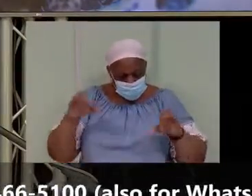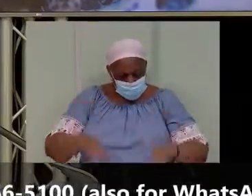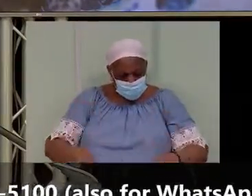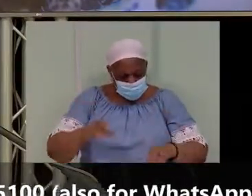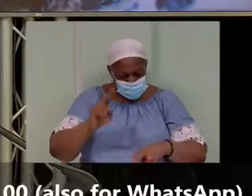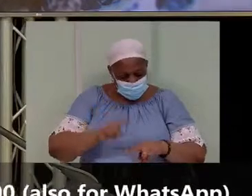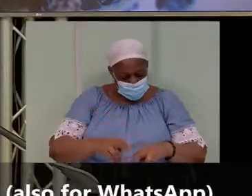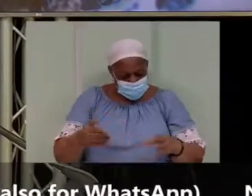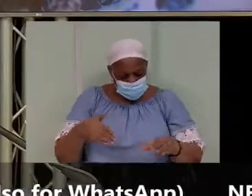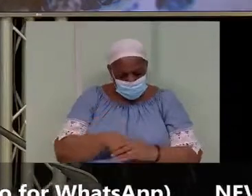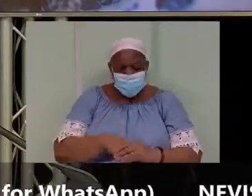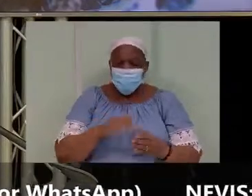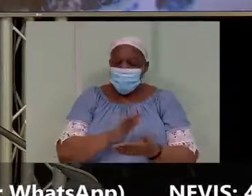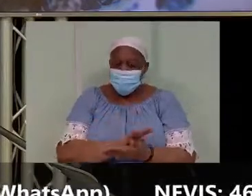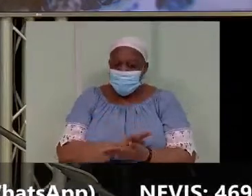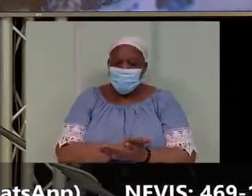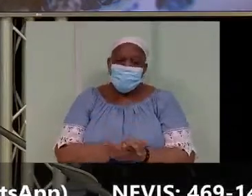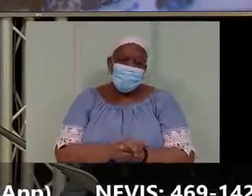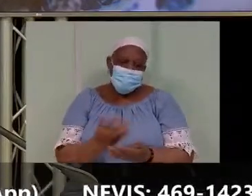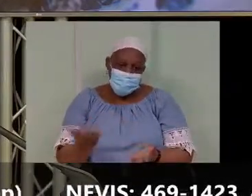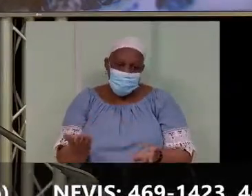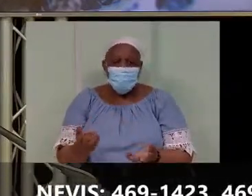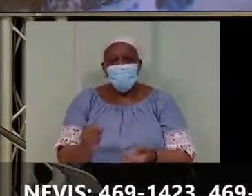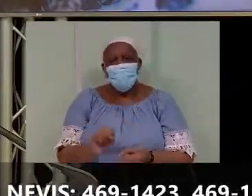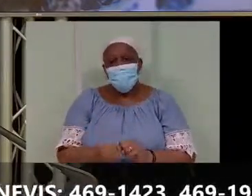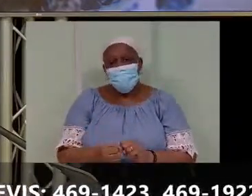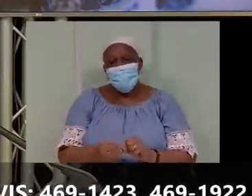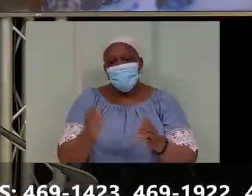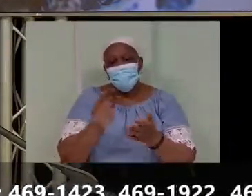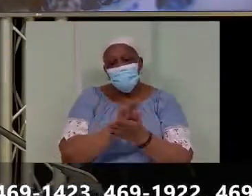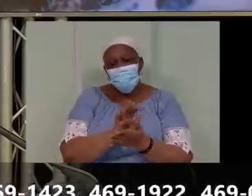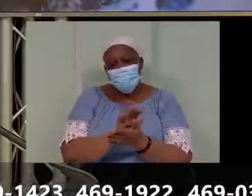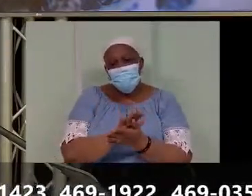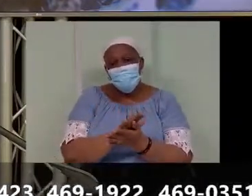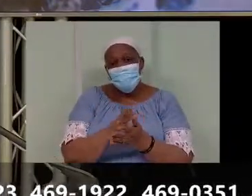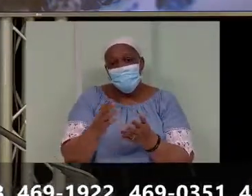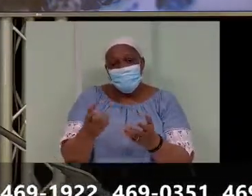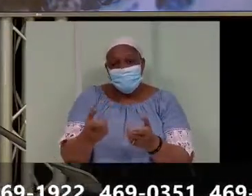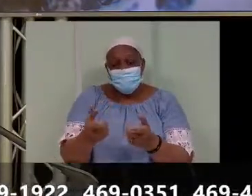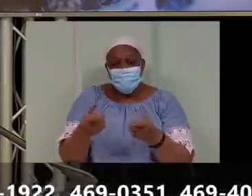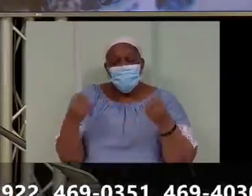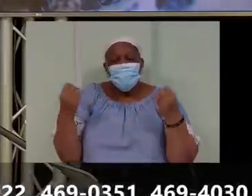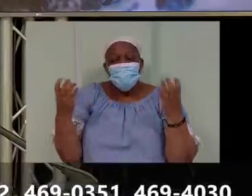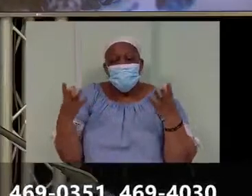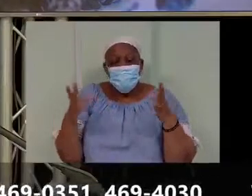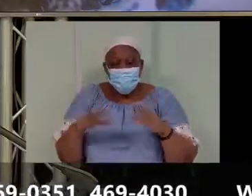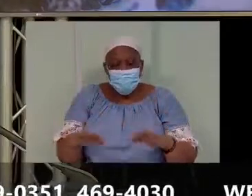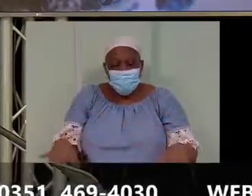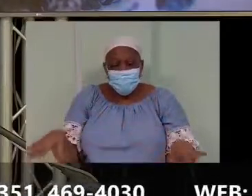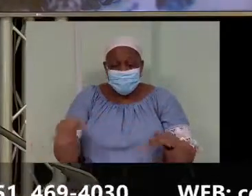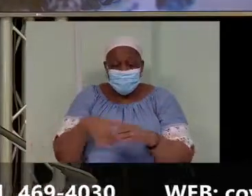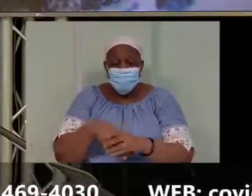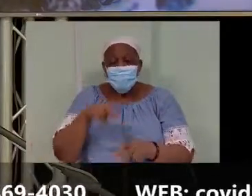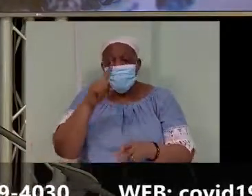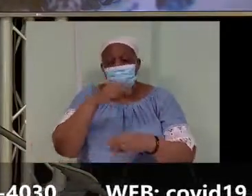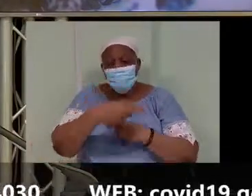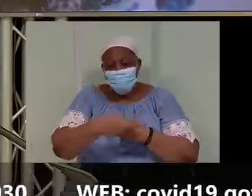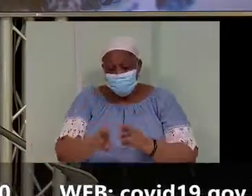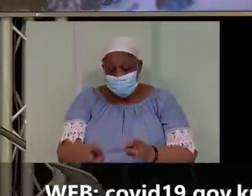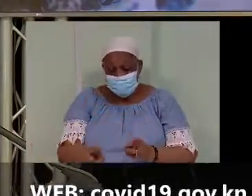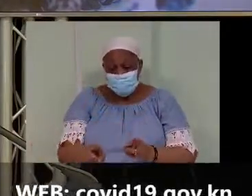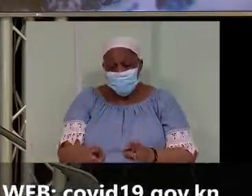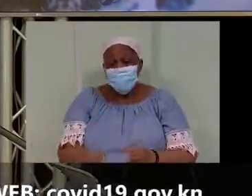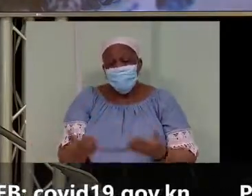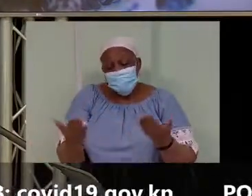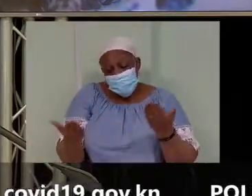if a middle-sized school shows up where we have too many students in any one room, then